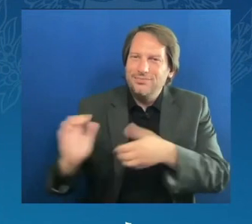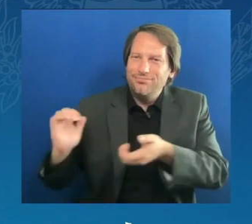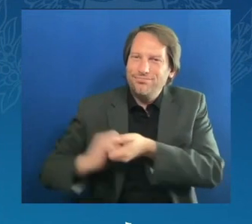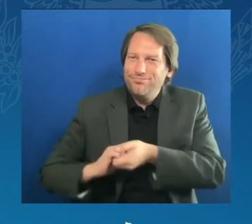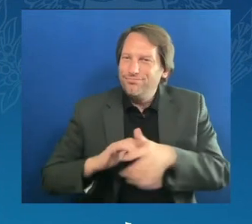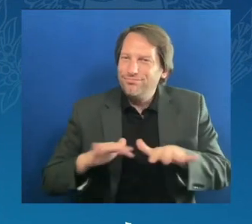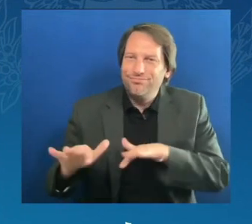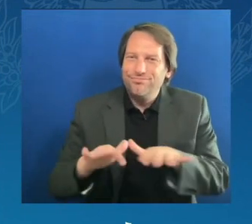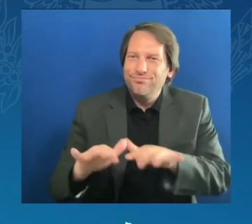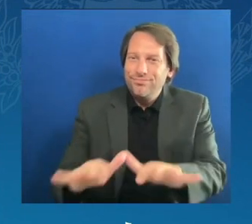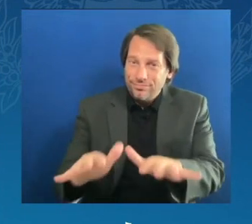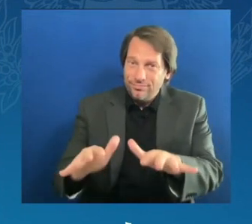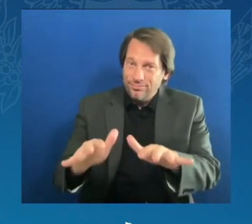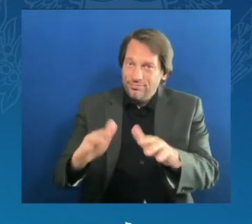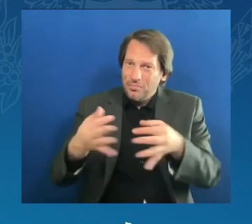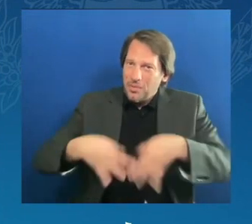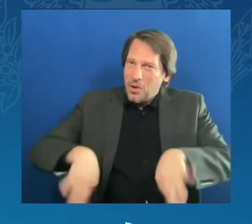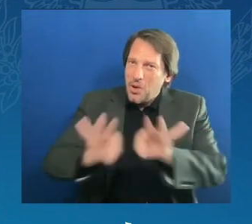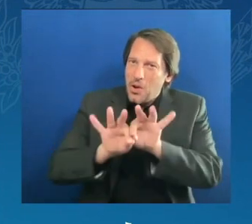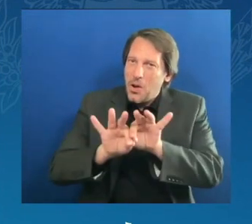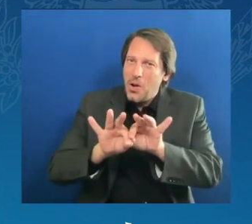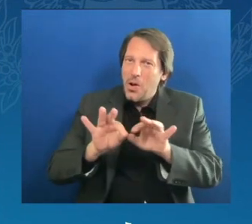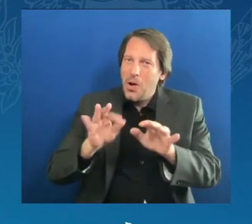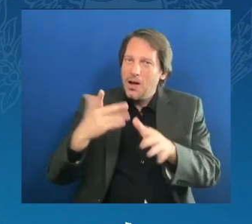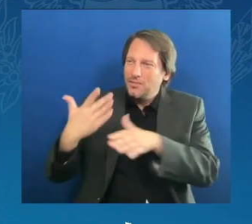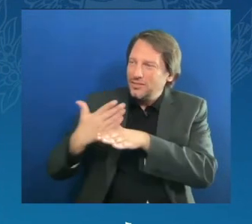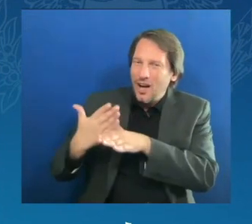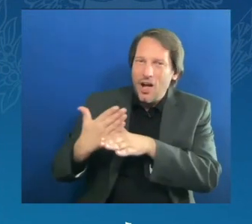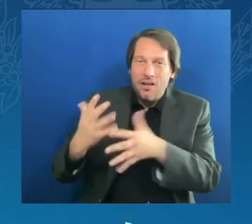our people. I thank you, Mr. President. Thank you.